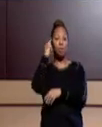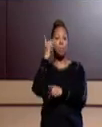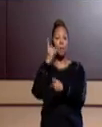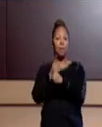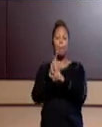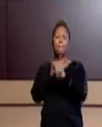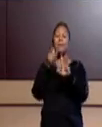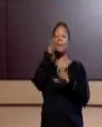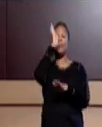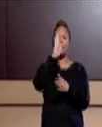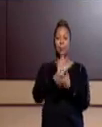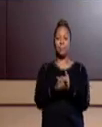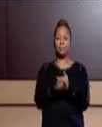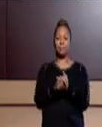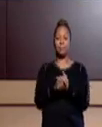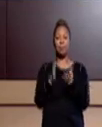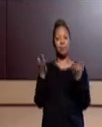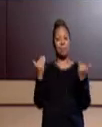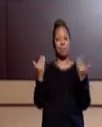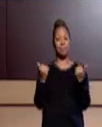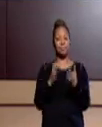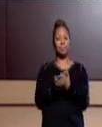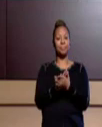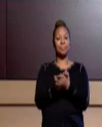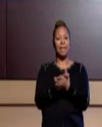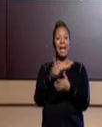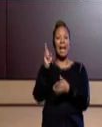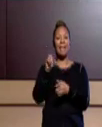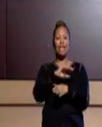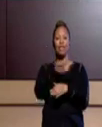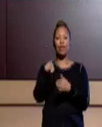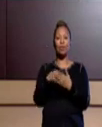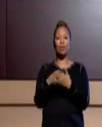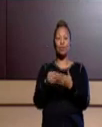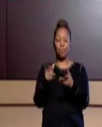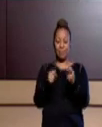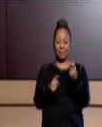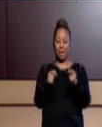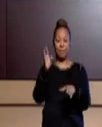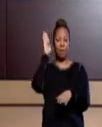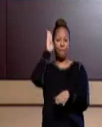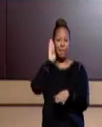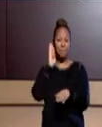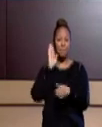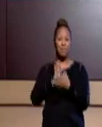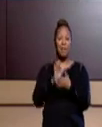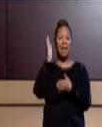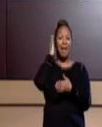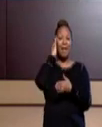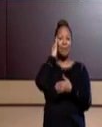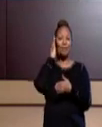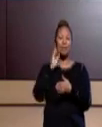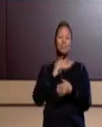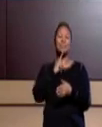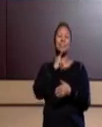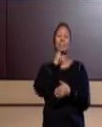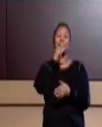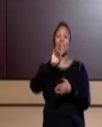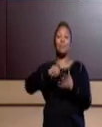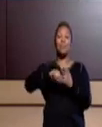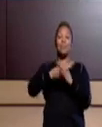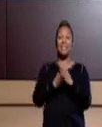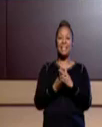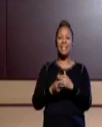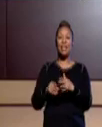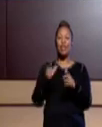but God. Come on, you all. I need those of y'all that are typing on Facebook. I need you to literally begin to type